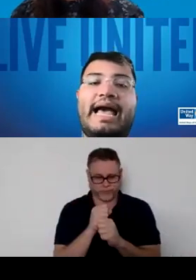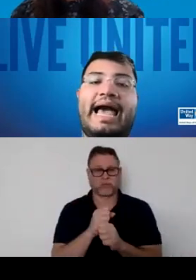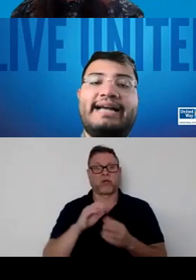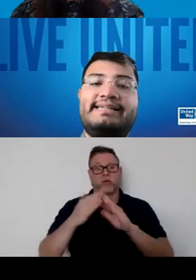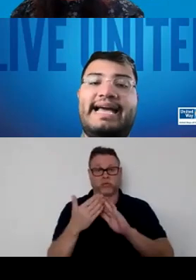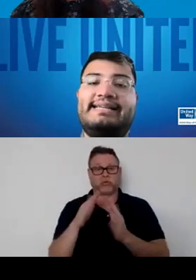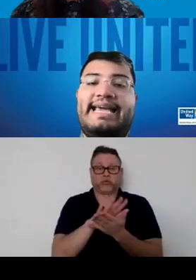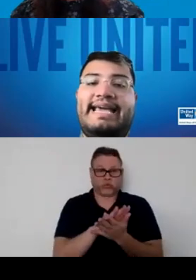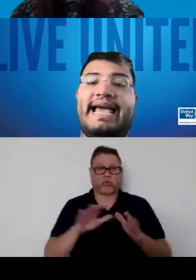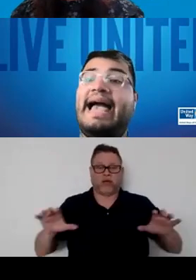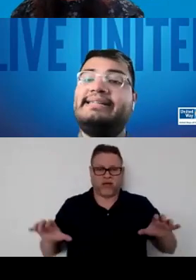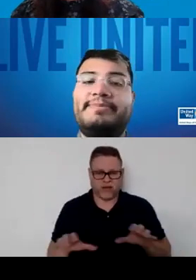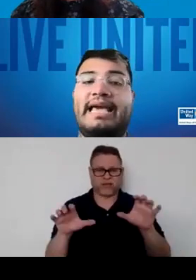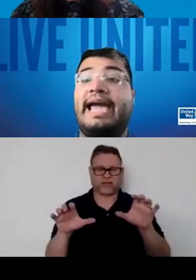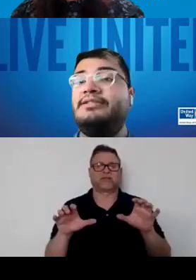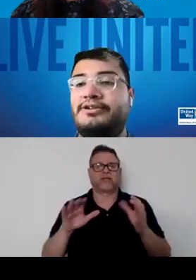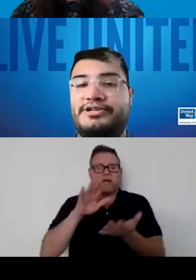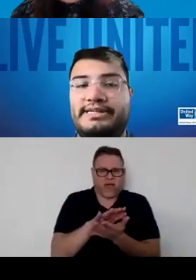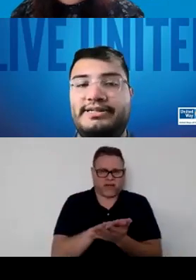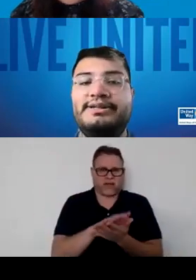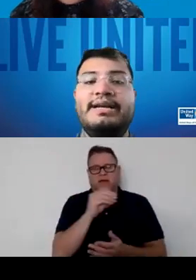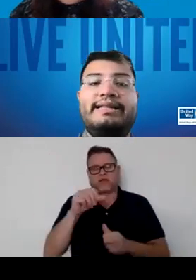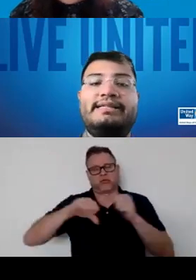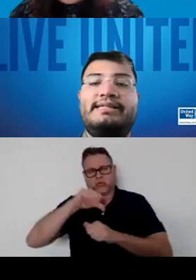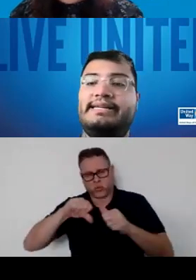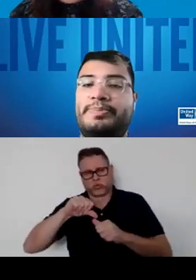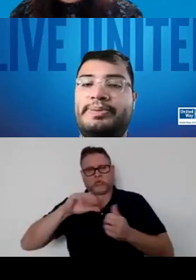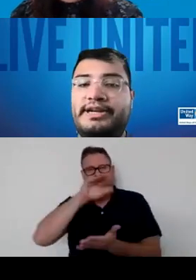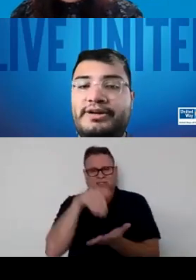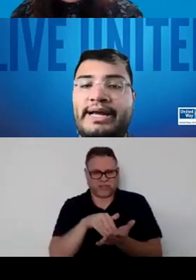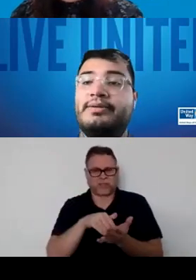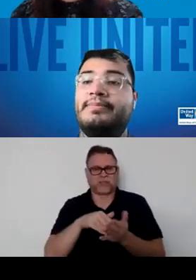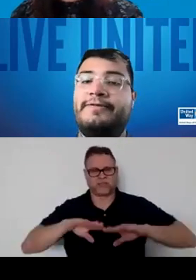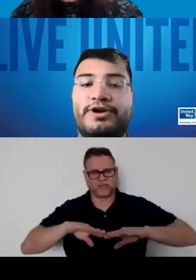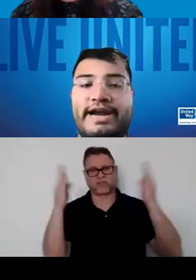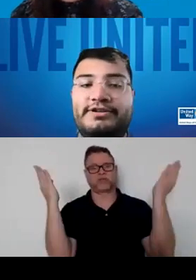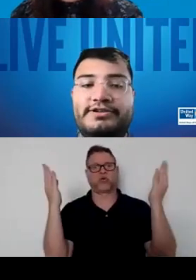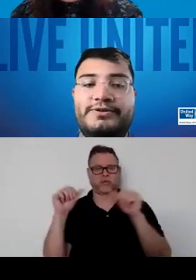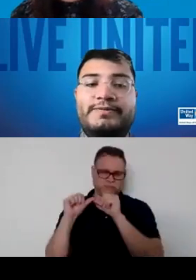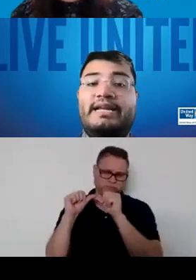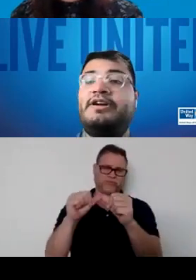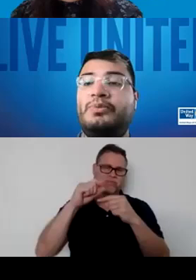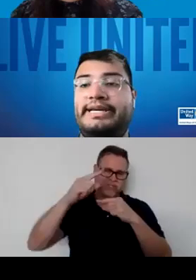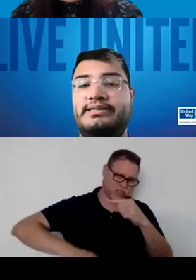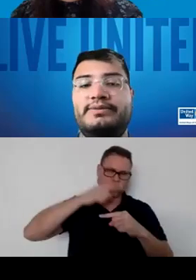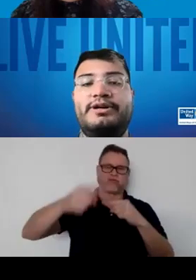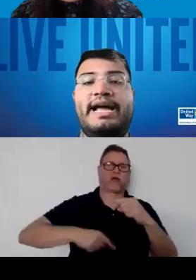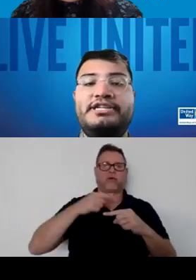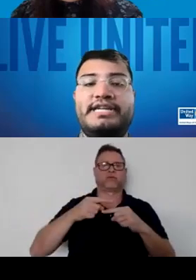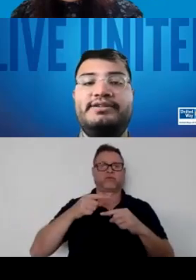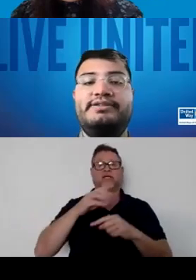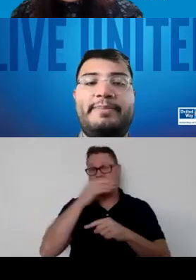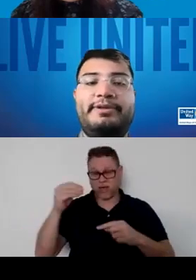schools acts as a academic and social center that stays open year-round, before and after school, and even on weekends,